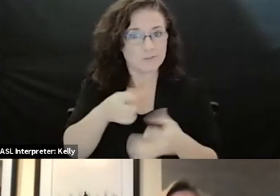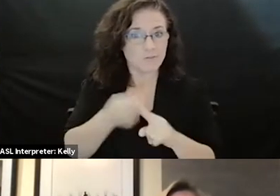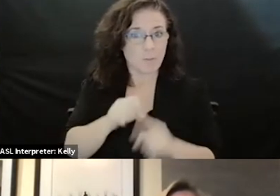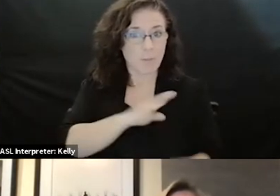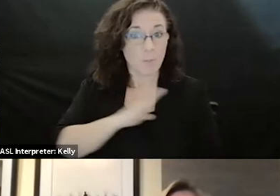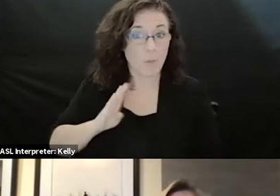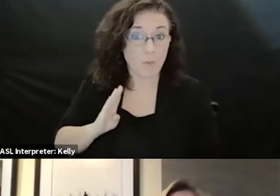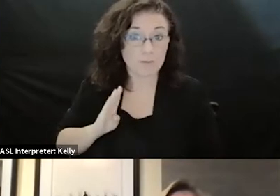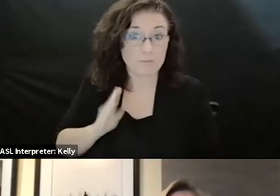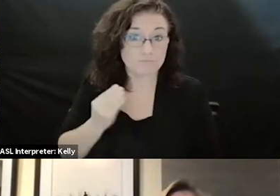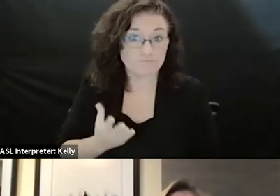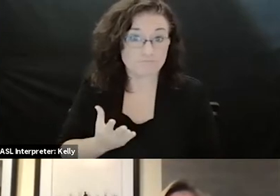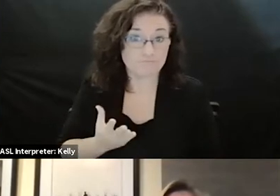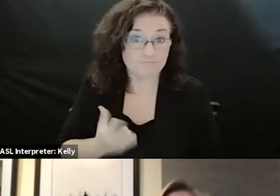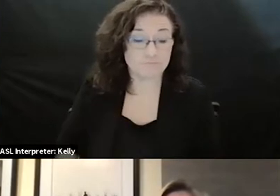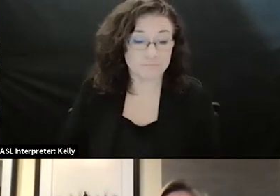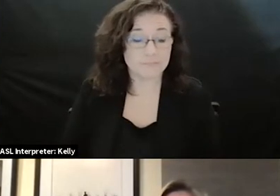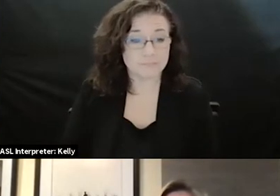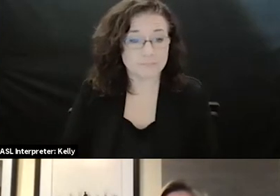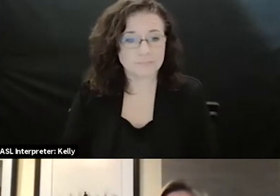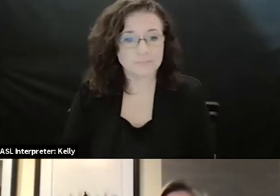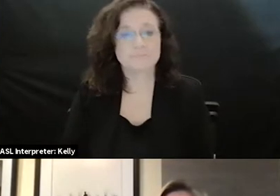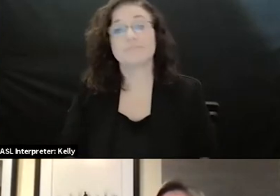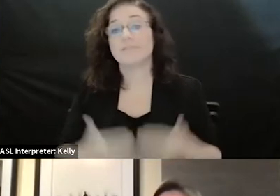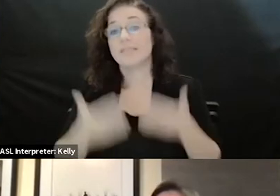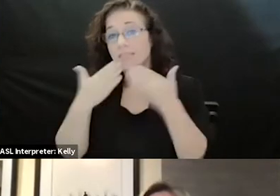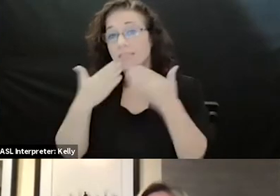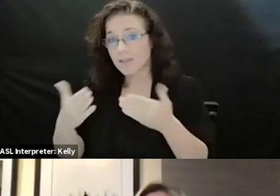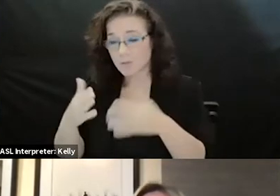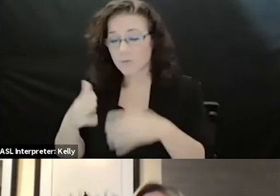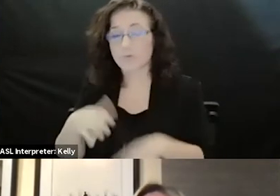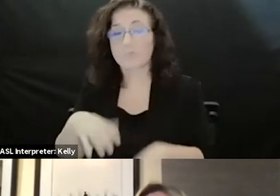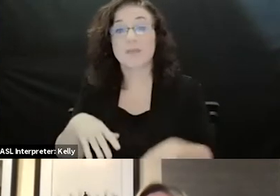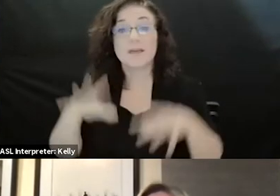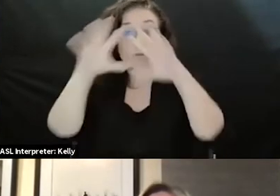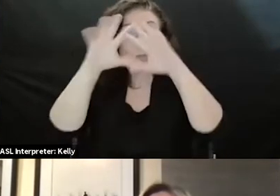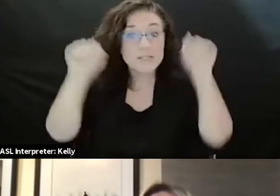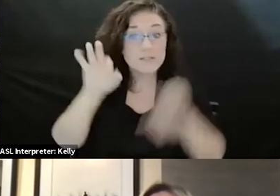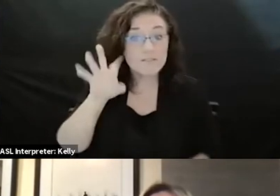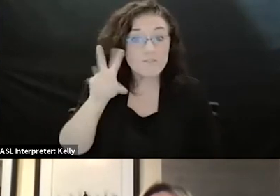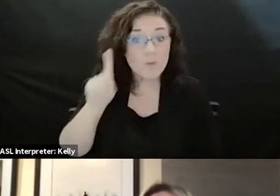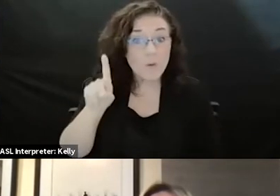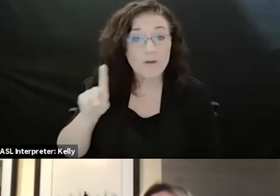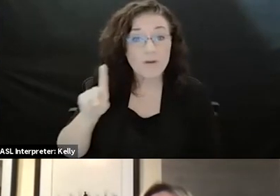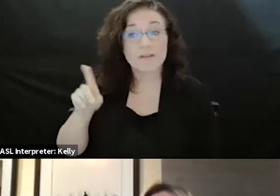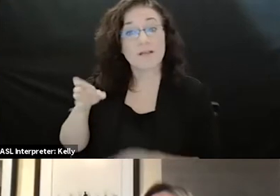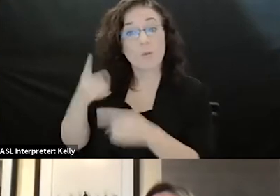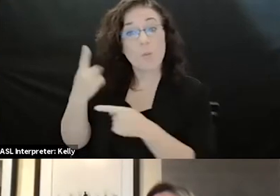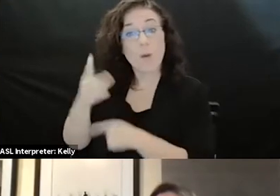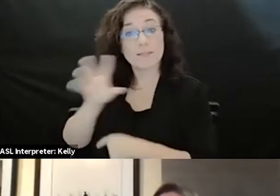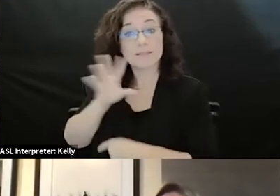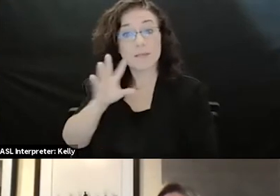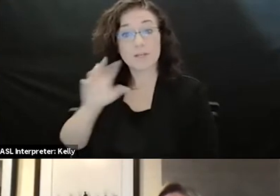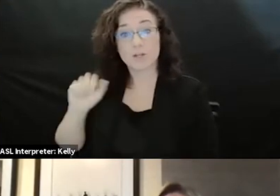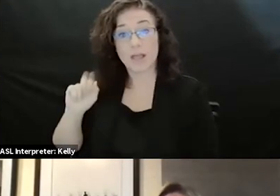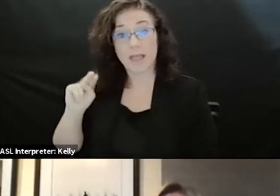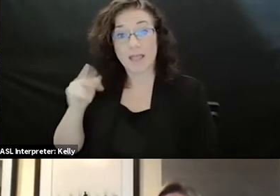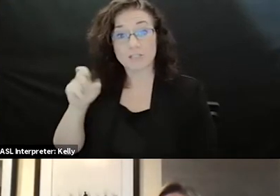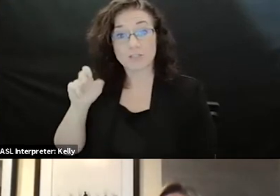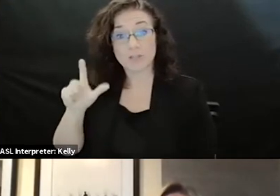thank you and uh president ford uh mr angel lopez is not online so that concludes our public comment on this